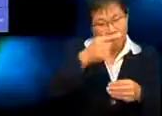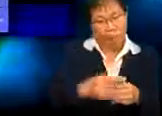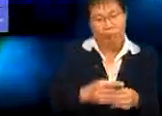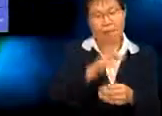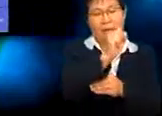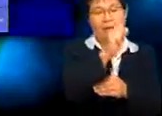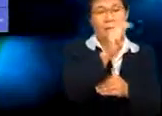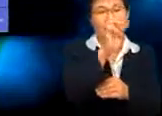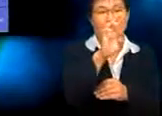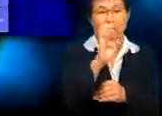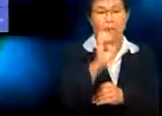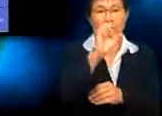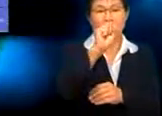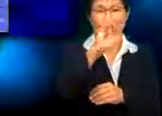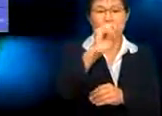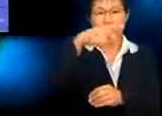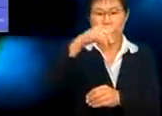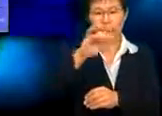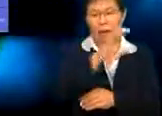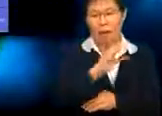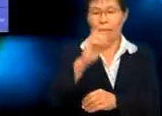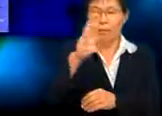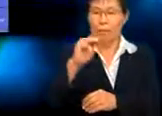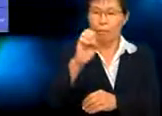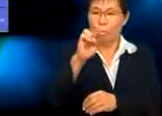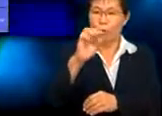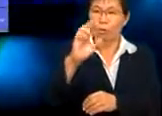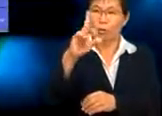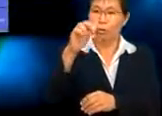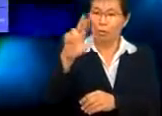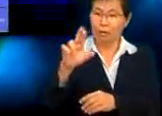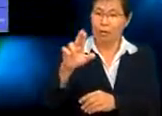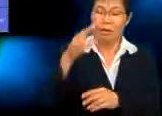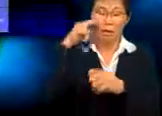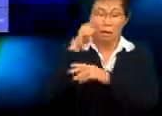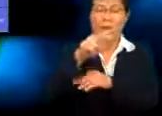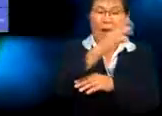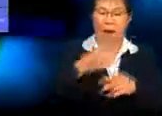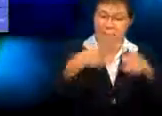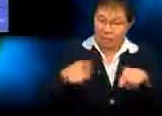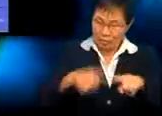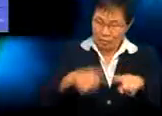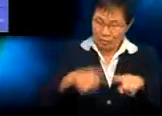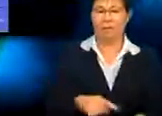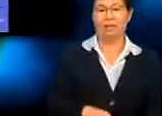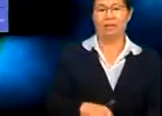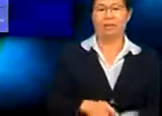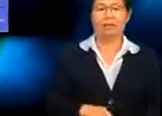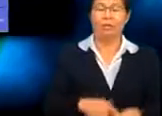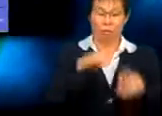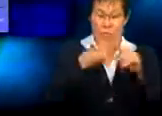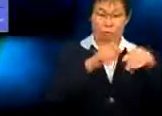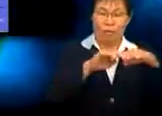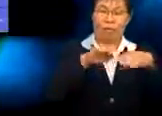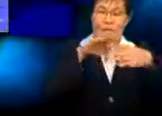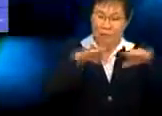stereoscopic and monocular vision and its differences. Based on this table,